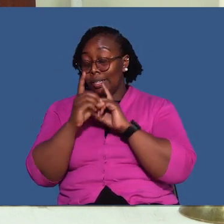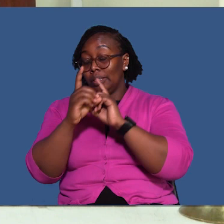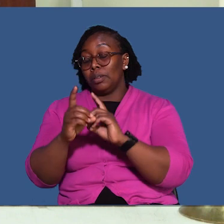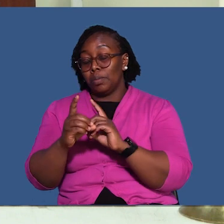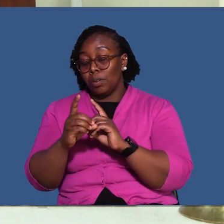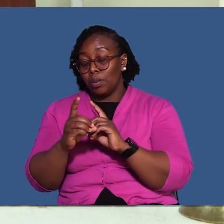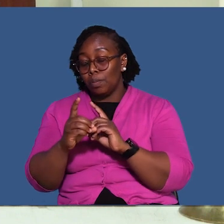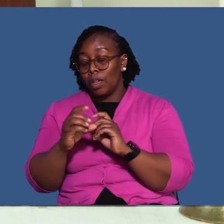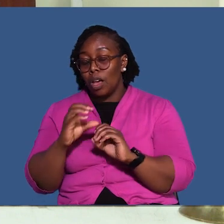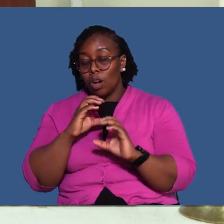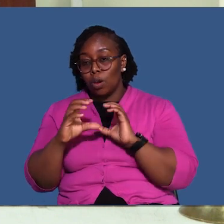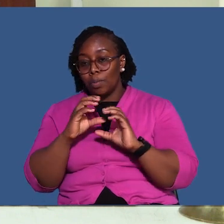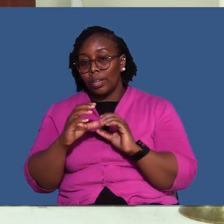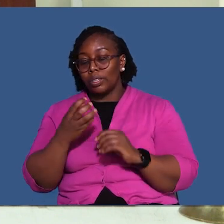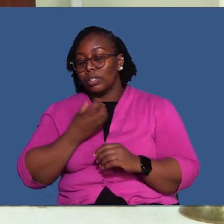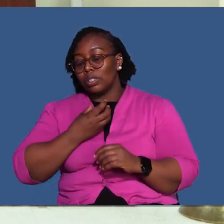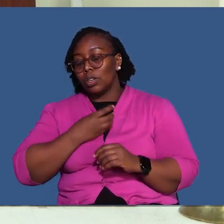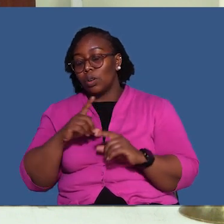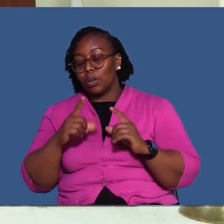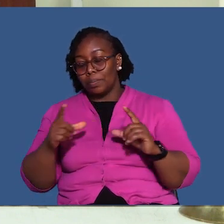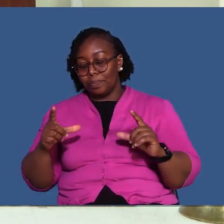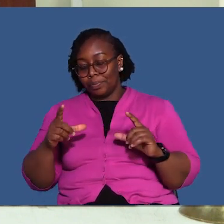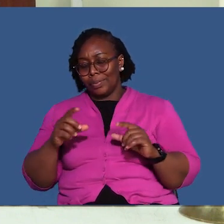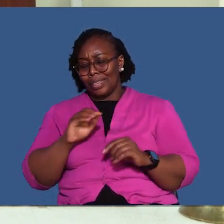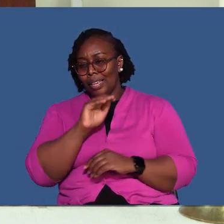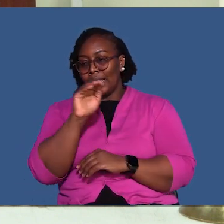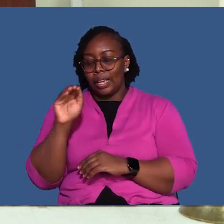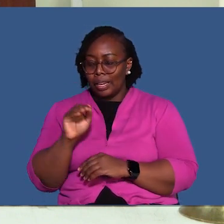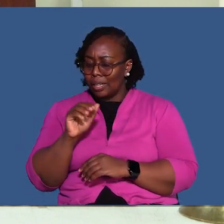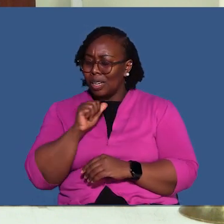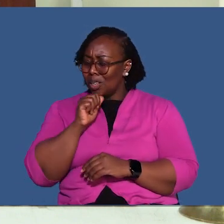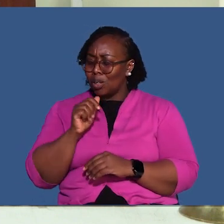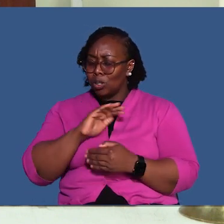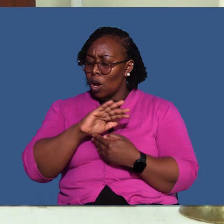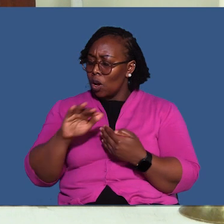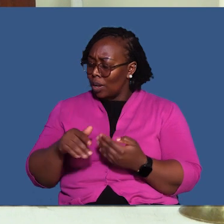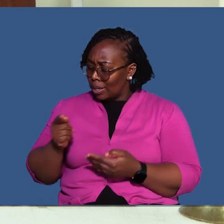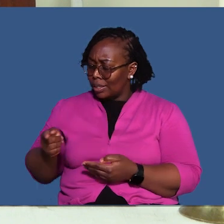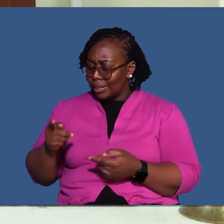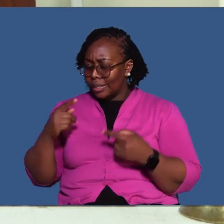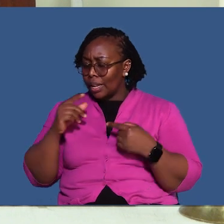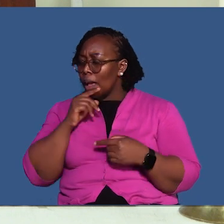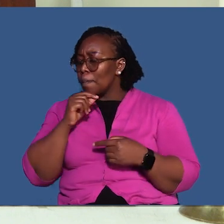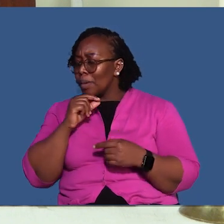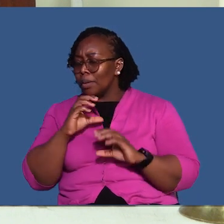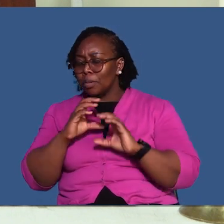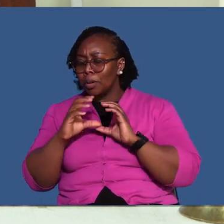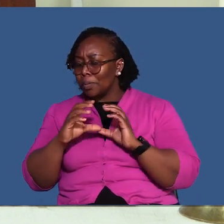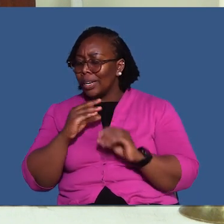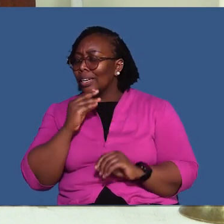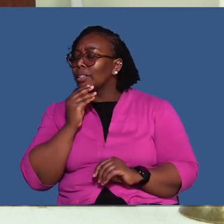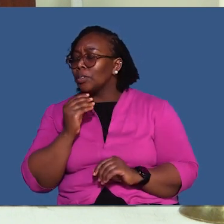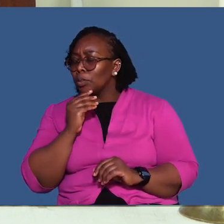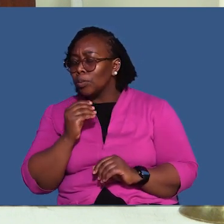they asked, are not all these men who are speaking Galileans? Then how is it